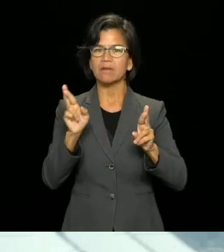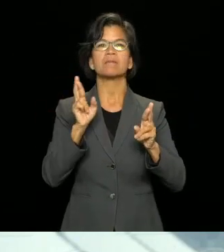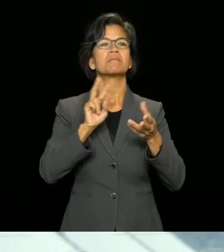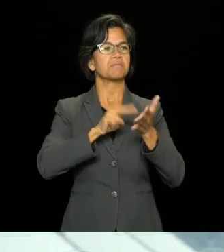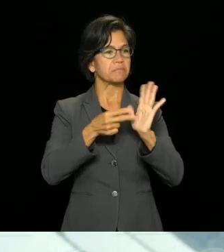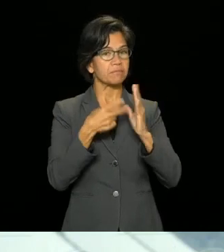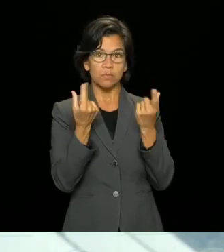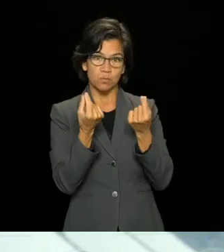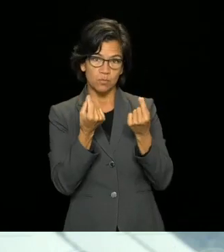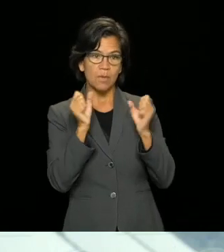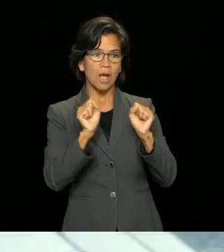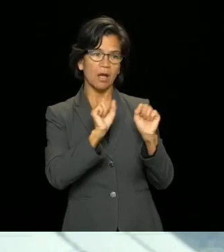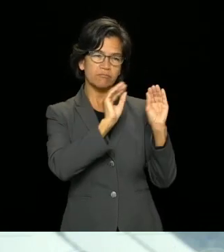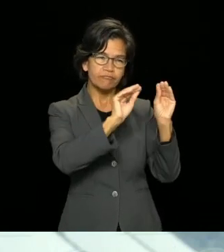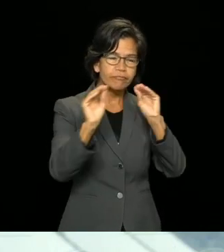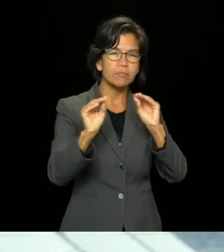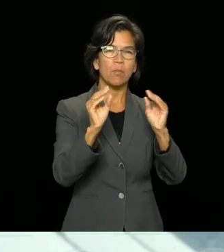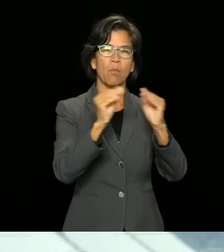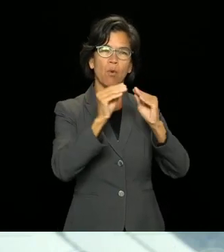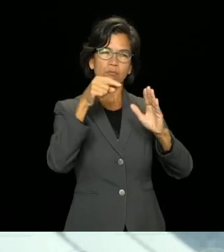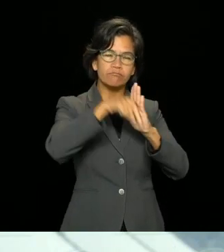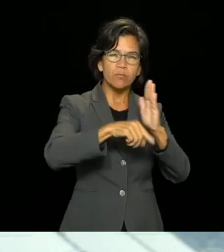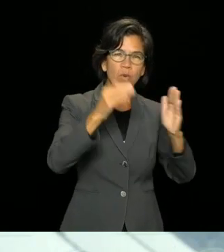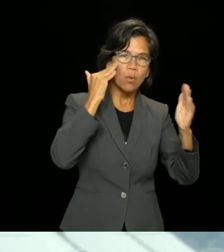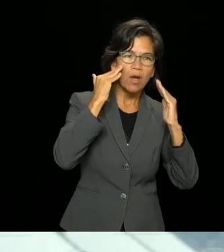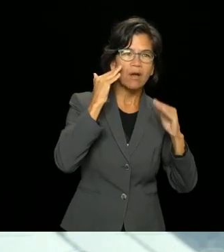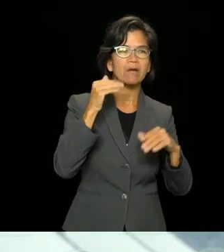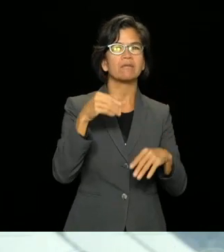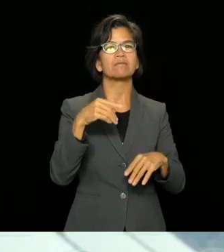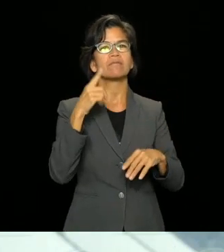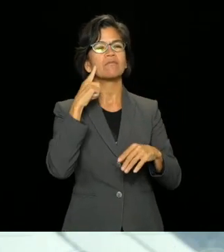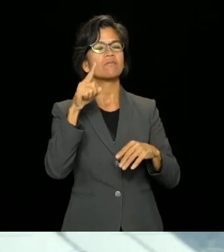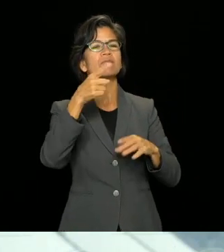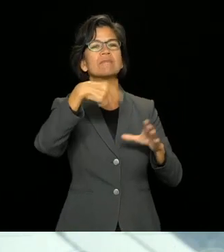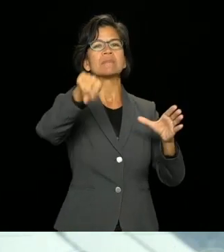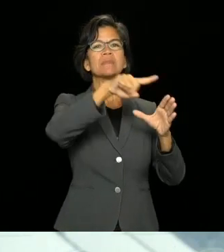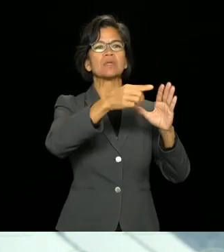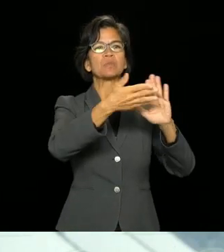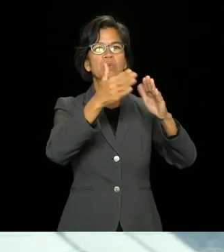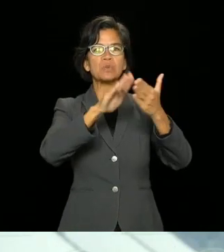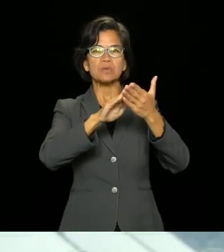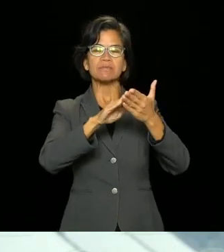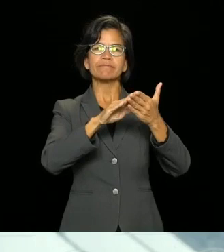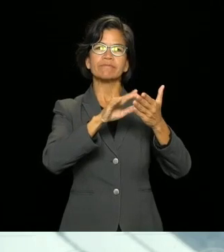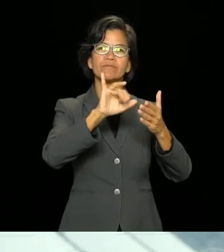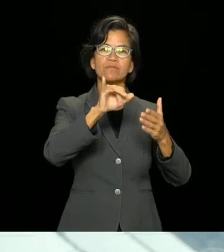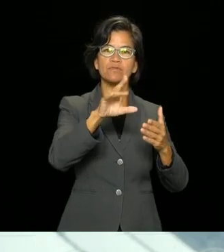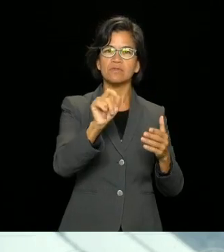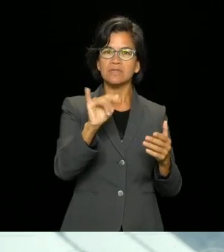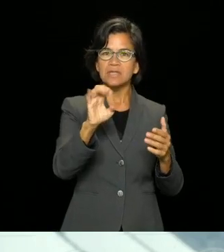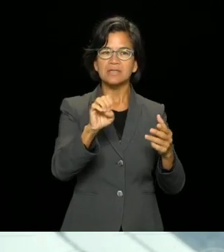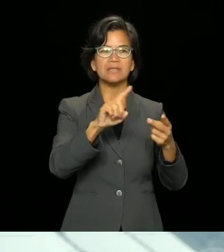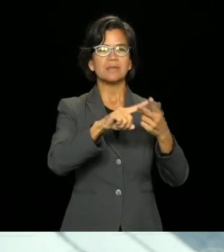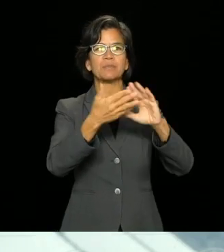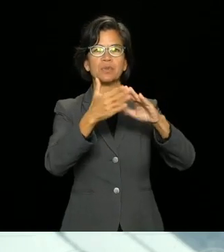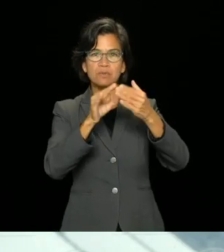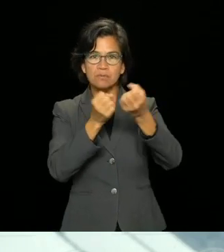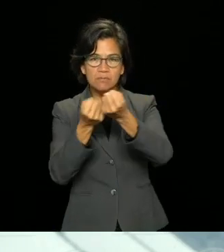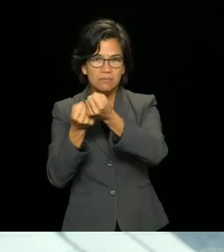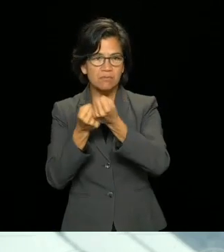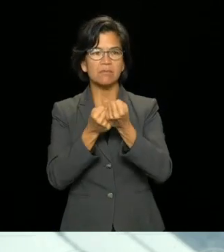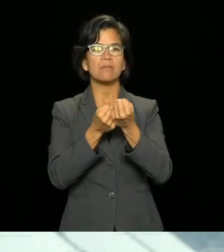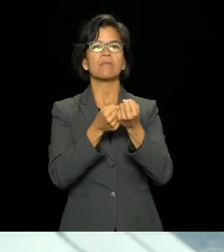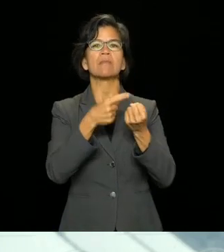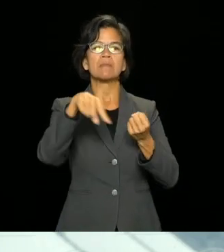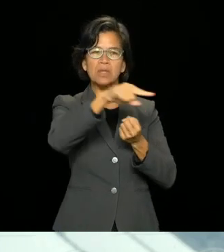education, and awareness for the justice, public safety, and anti-violence community sectors to better meet the needs of sexual assault